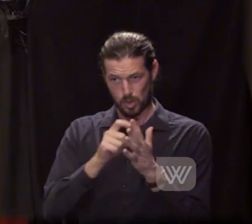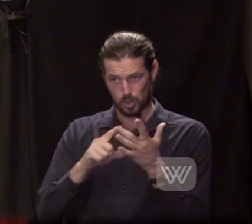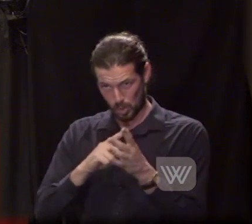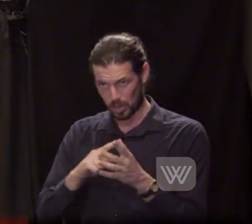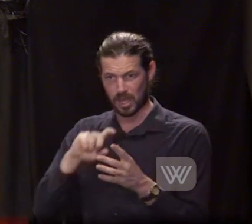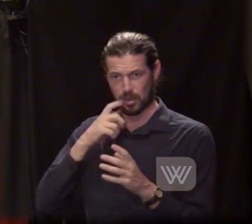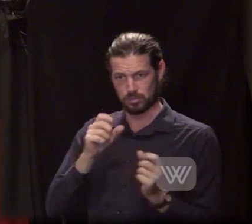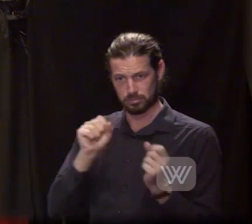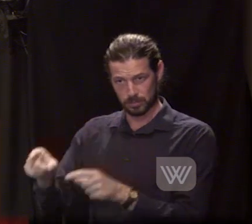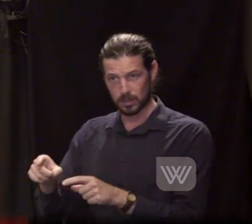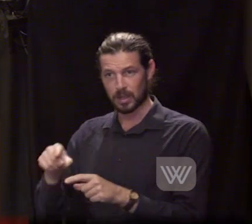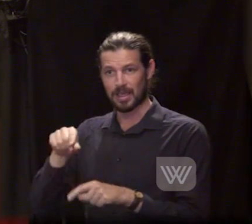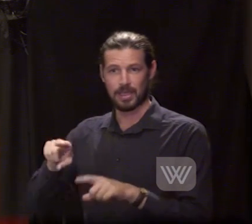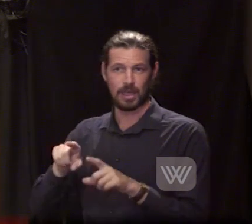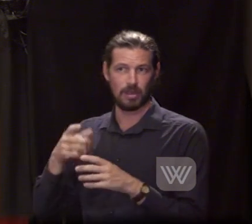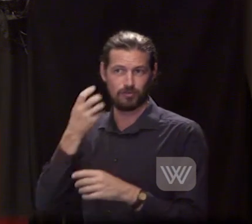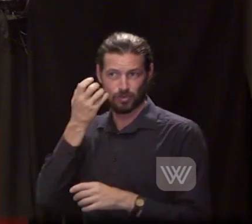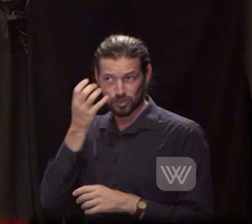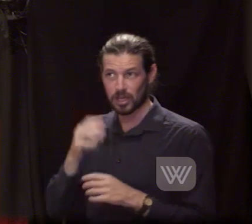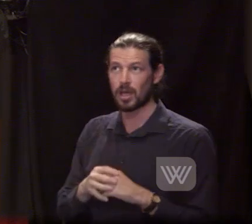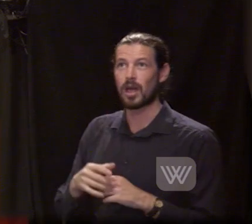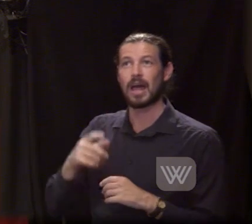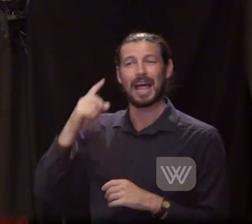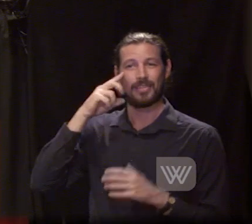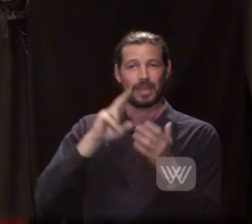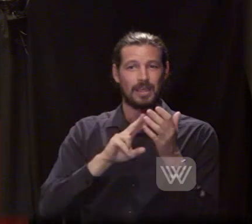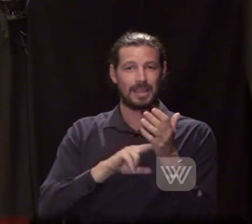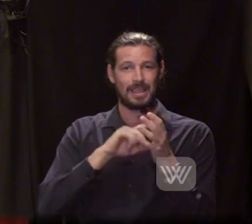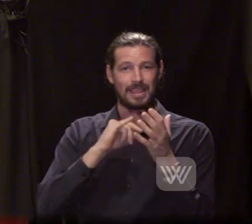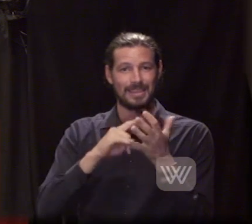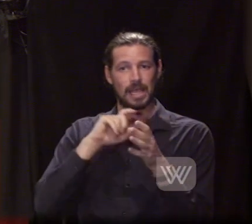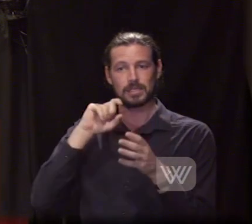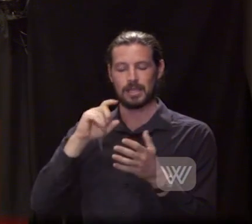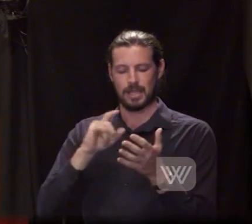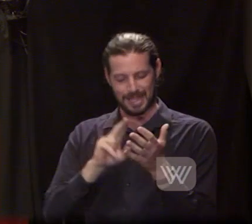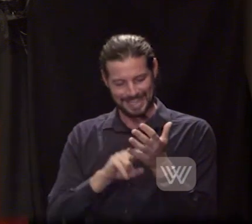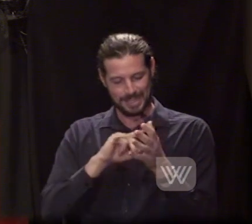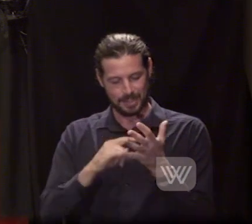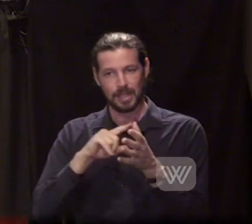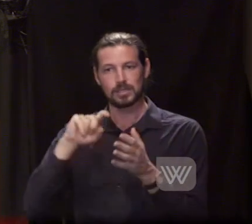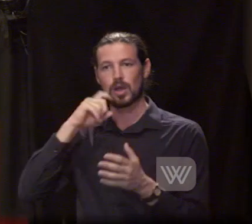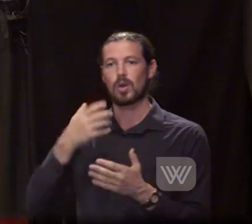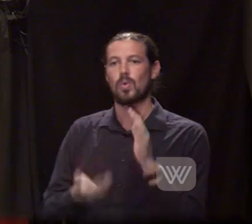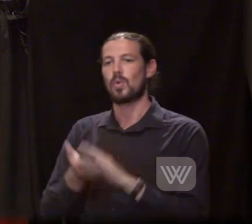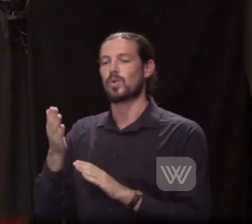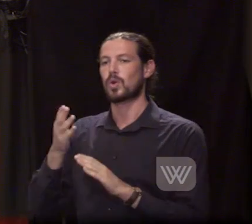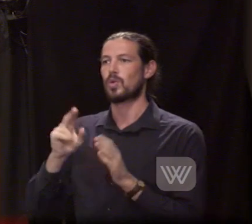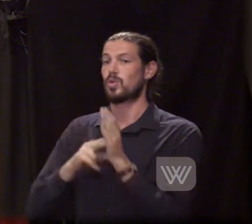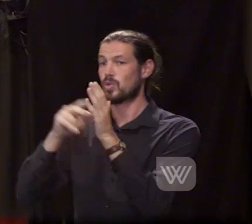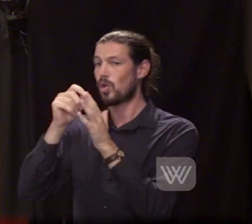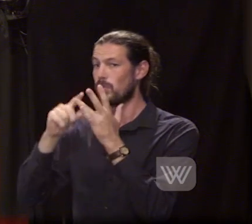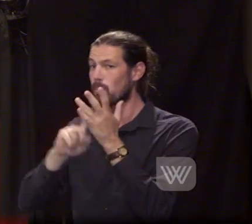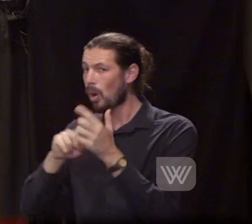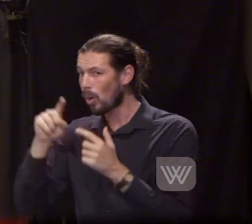bit shorter. So no one else has ever done an entire year length before. But with all the other shorter missions, you certainly could make cross